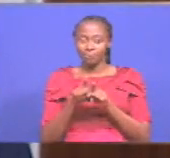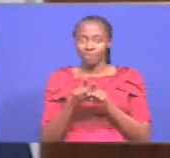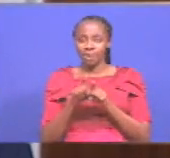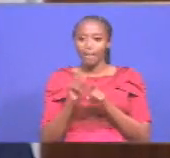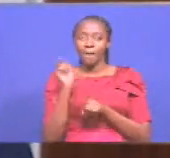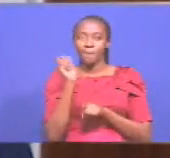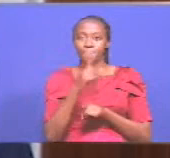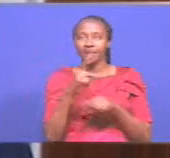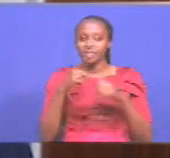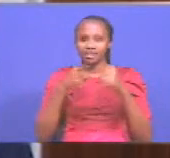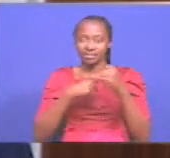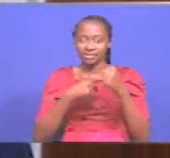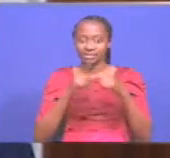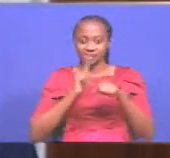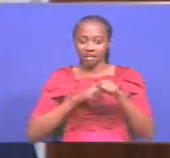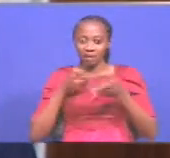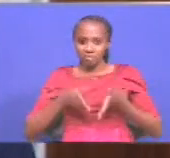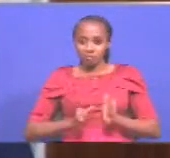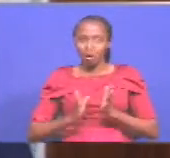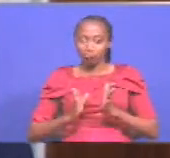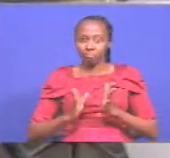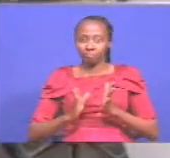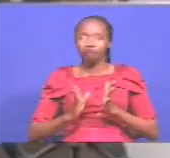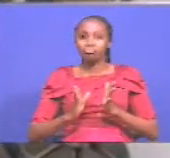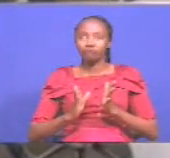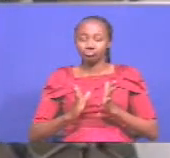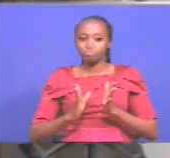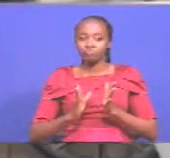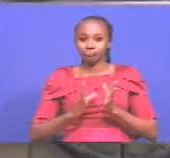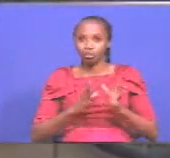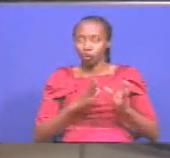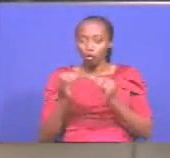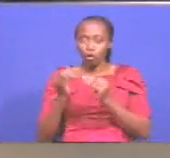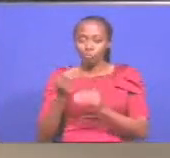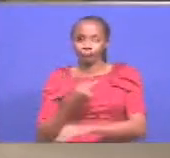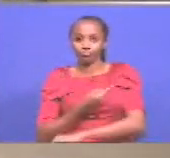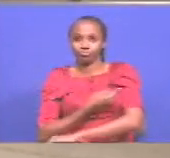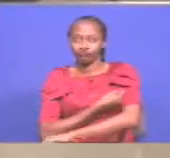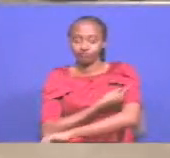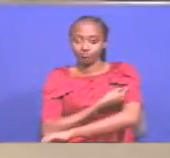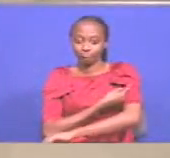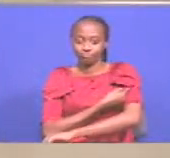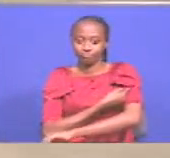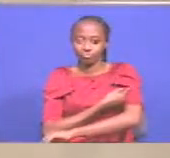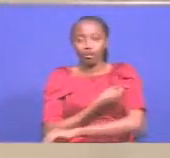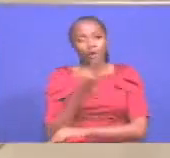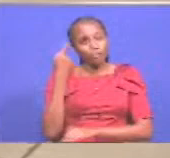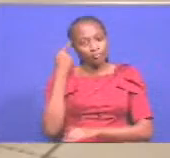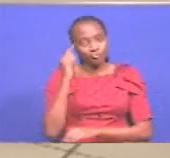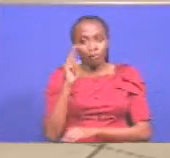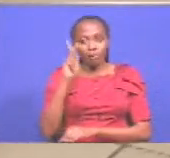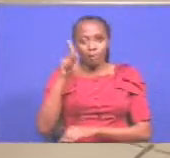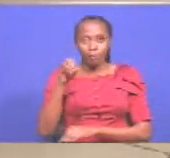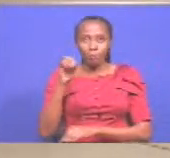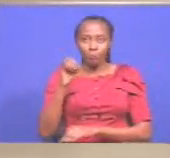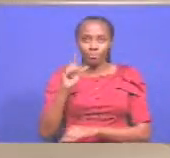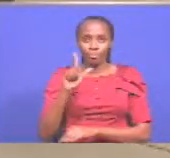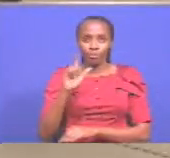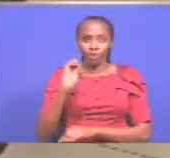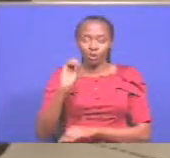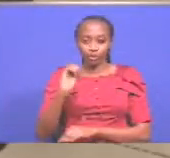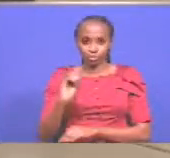was taken for a polio vaccine, which apparently did not work